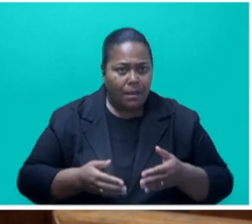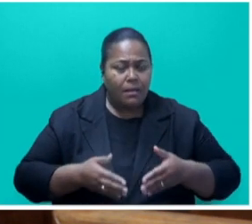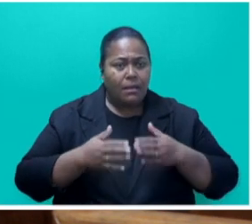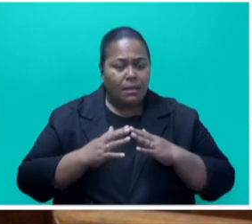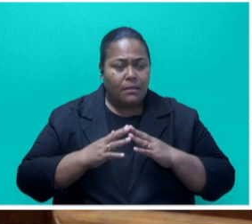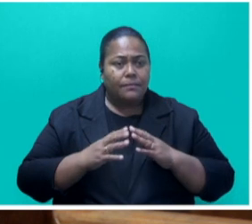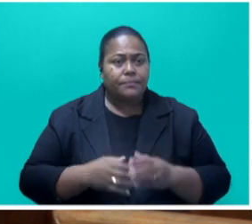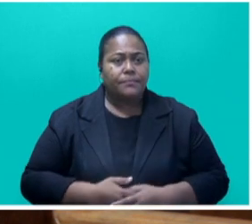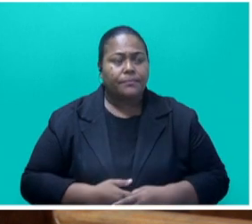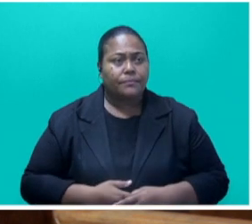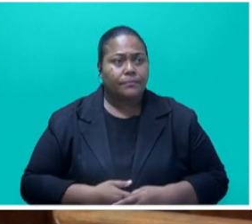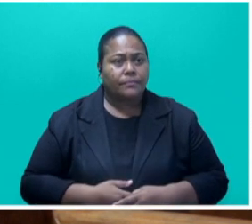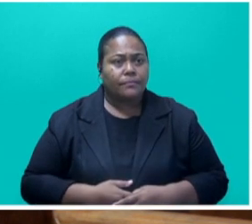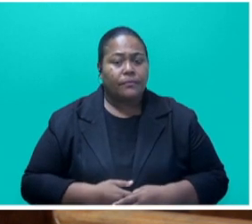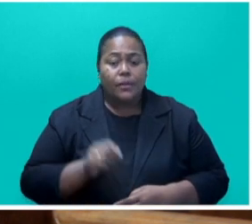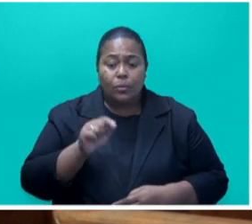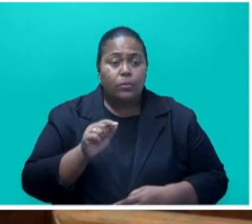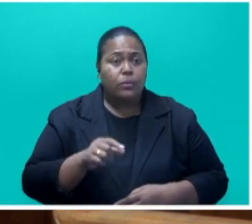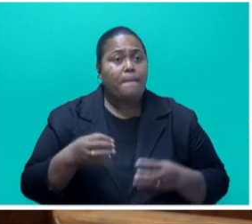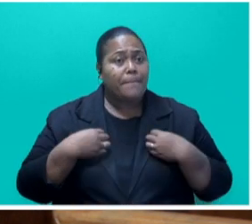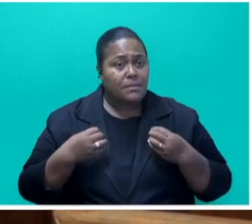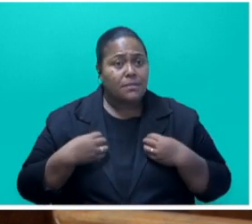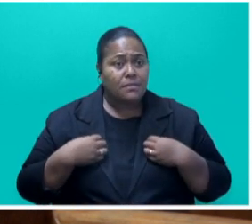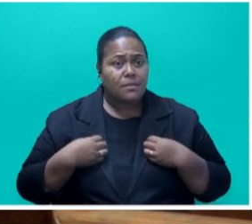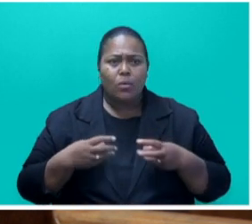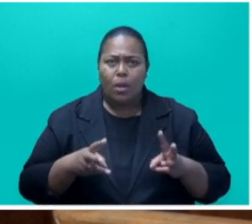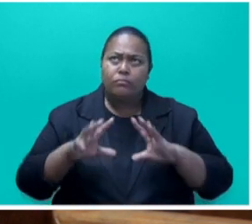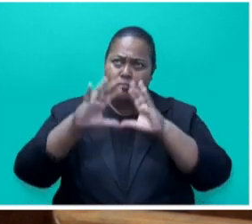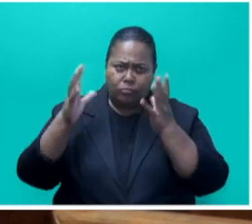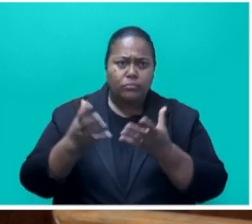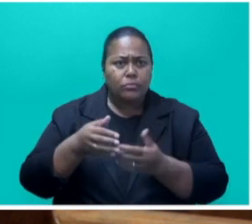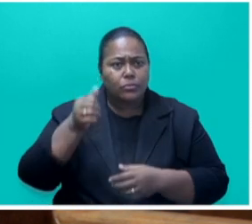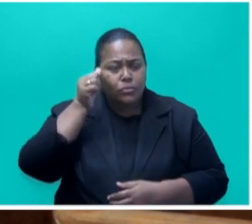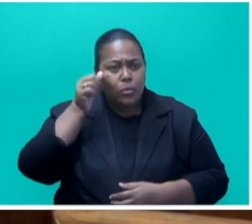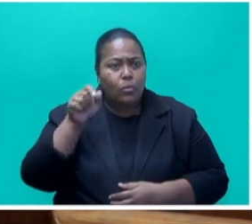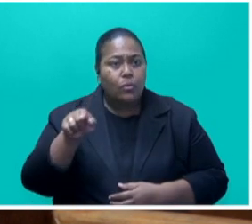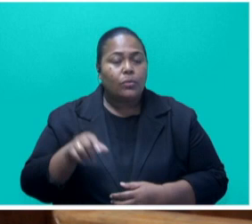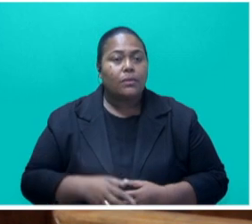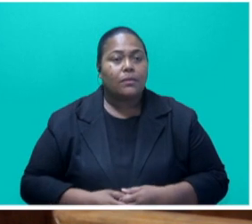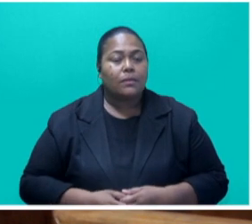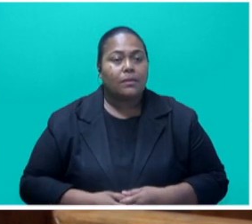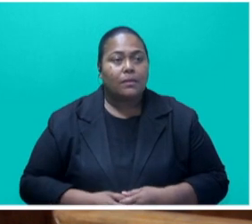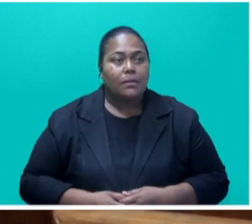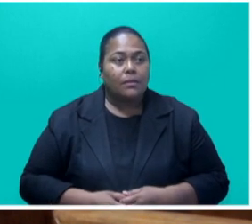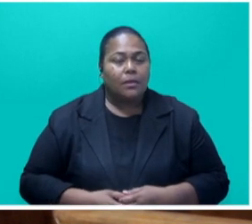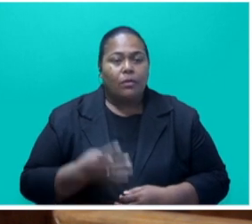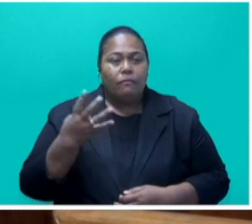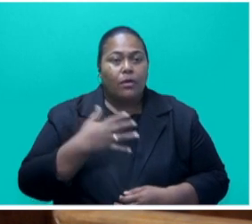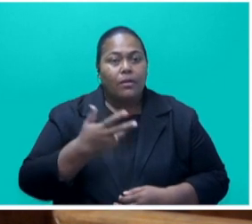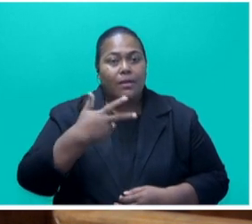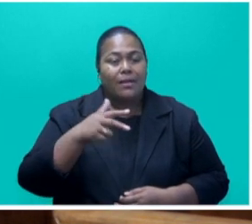enduring forms of business globally. There are currently about 484